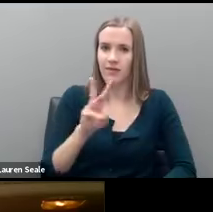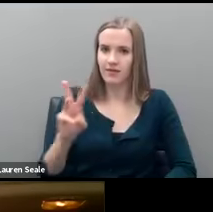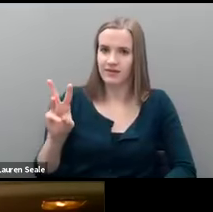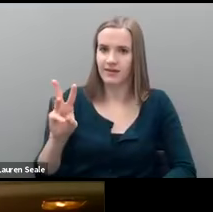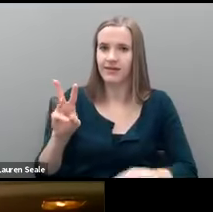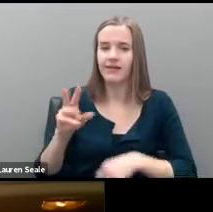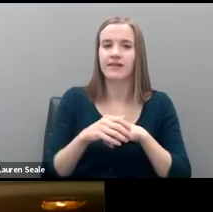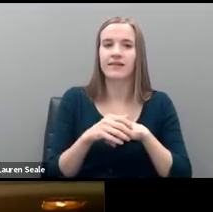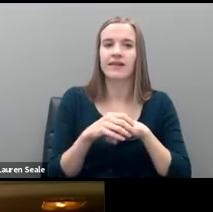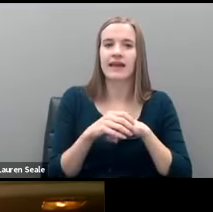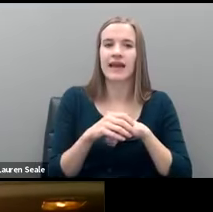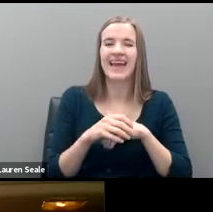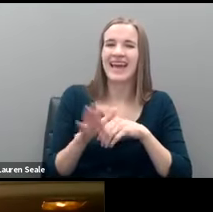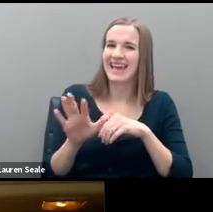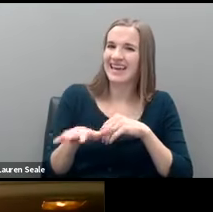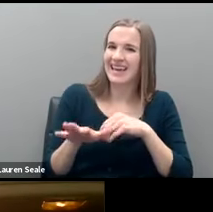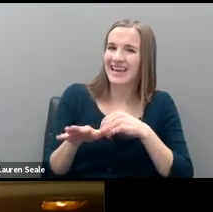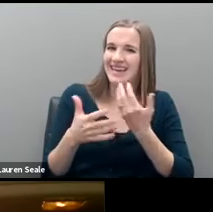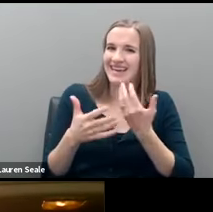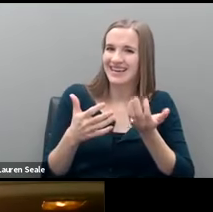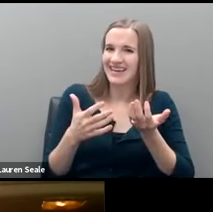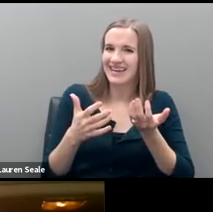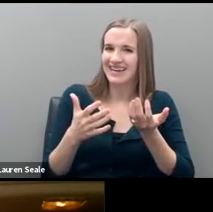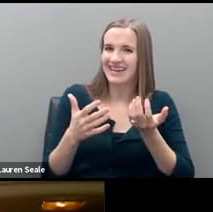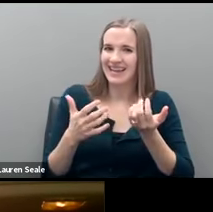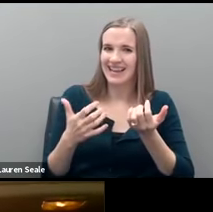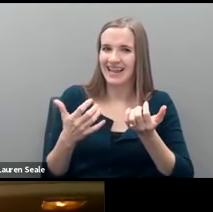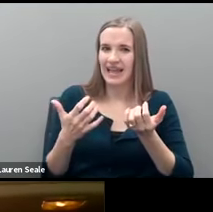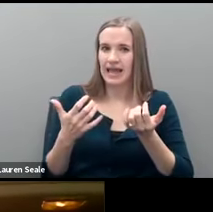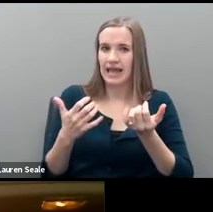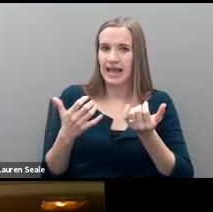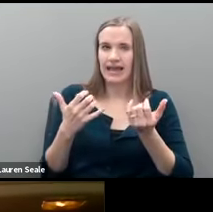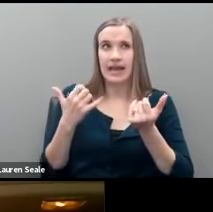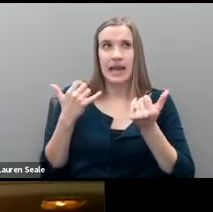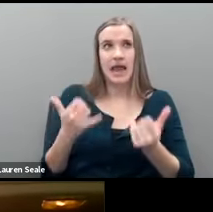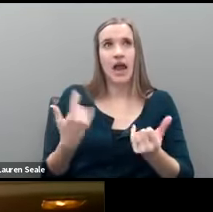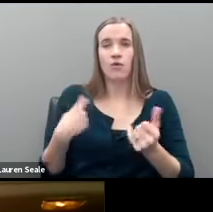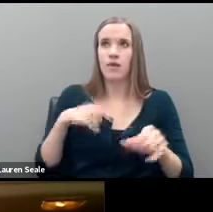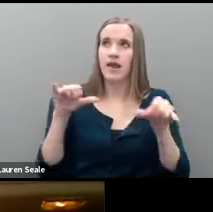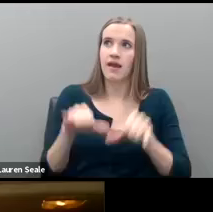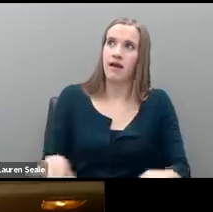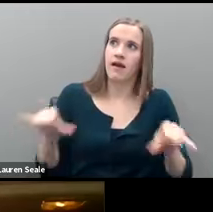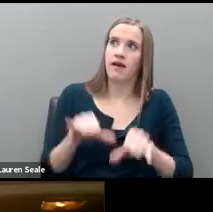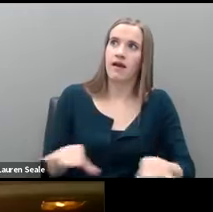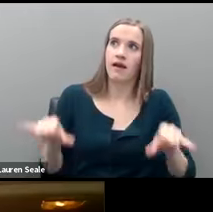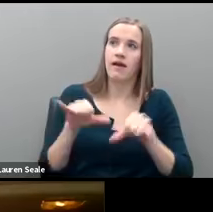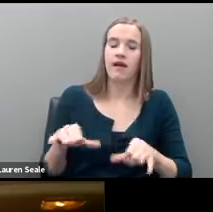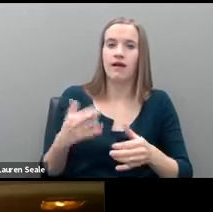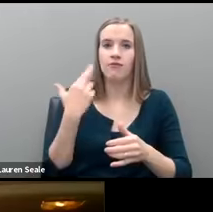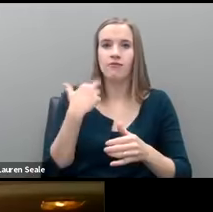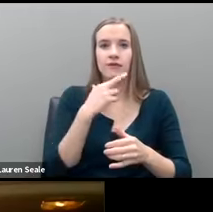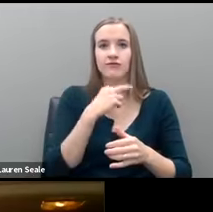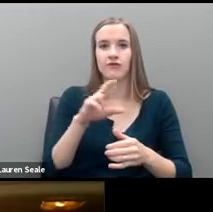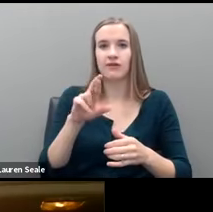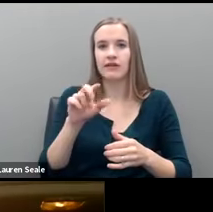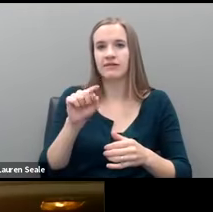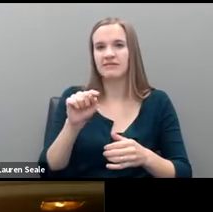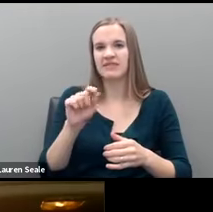we're all kind of getting used to this takeout sort of thing, looking at menus. So sometimes you can go into restaurants, sometimes you